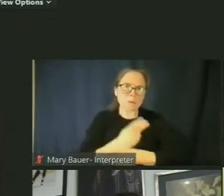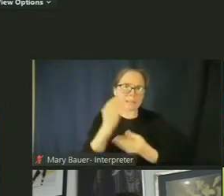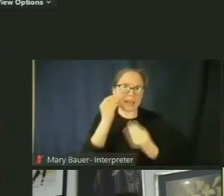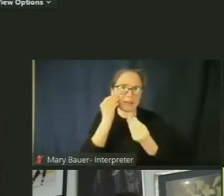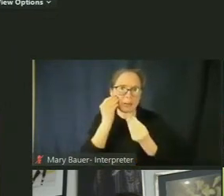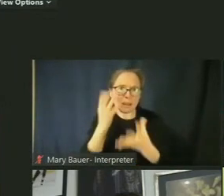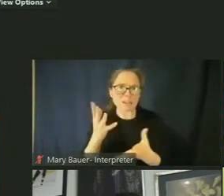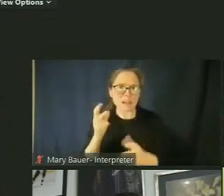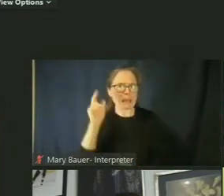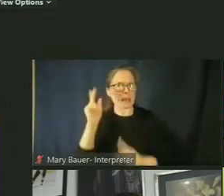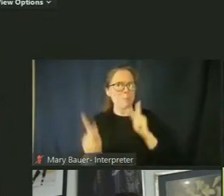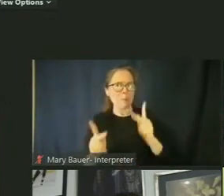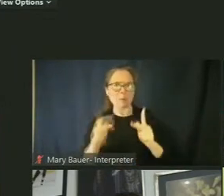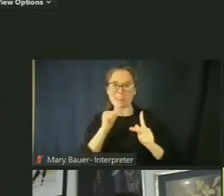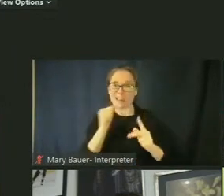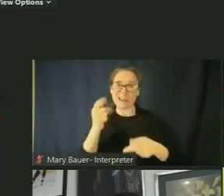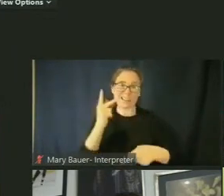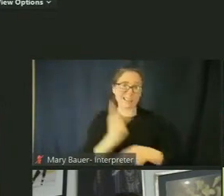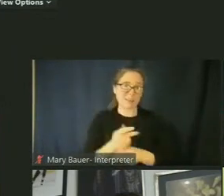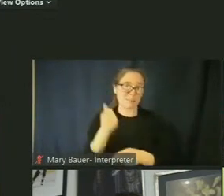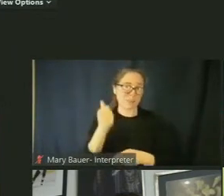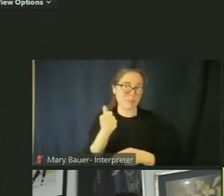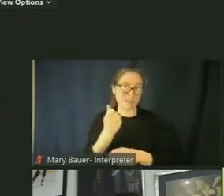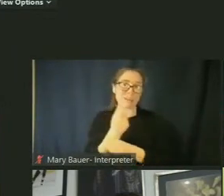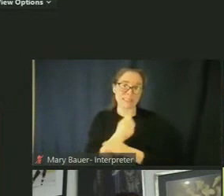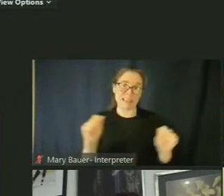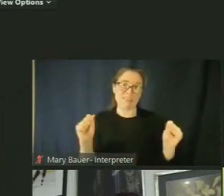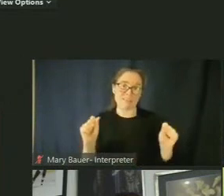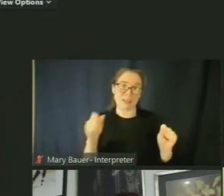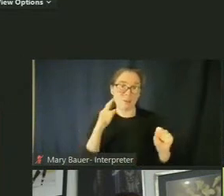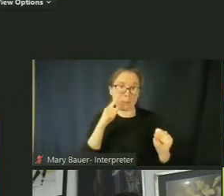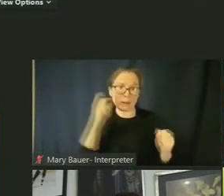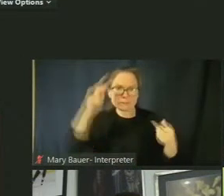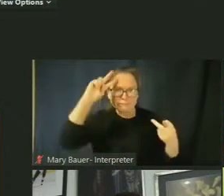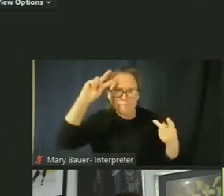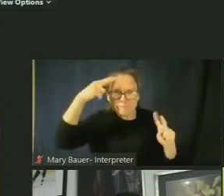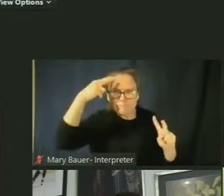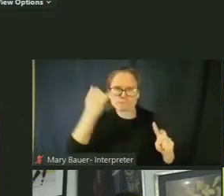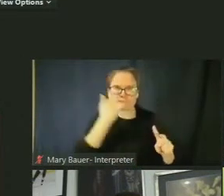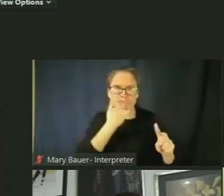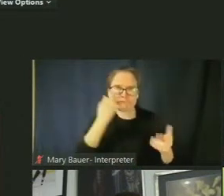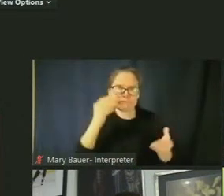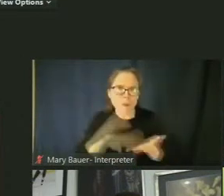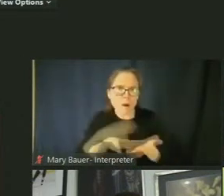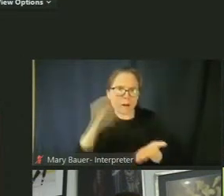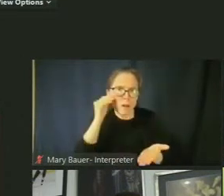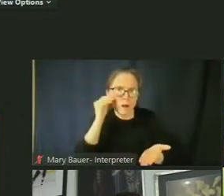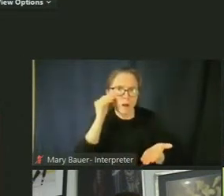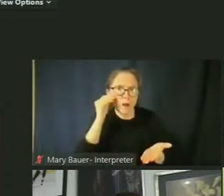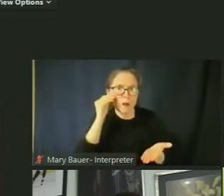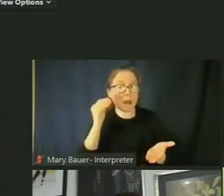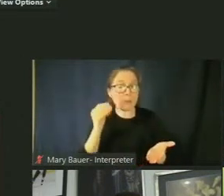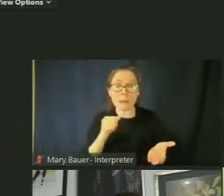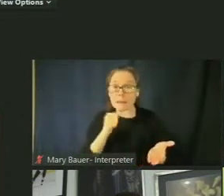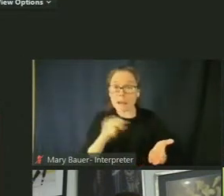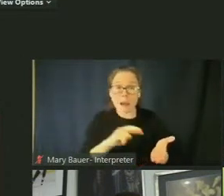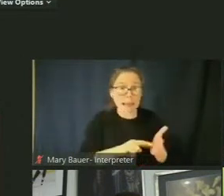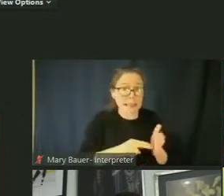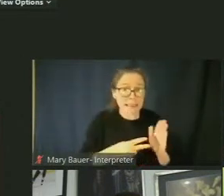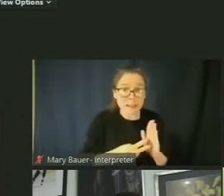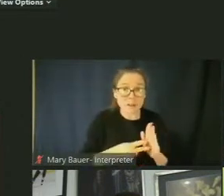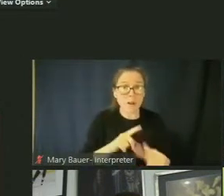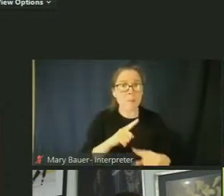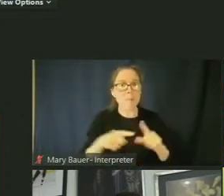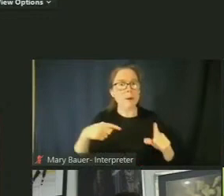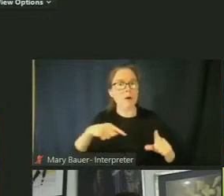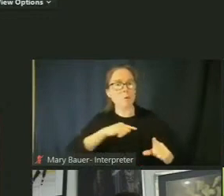have misinformation guiding us and therefore causing us largely unintentionally to take risks that